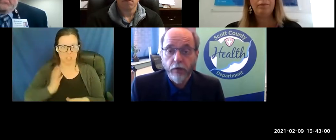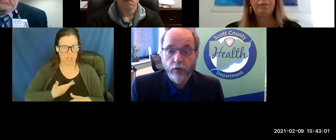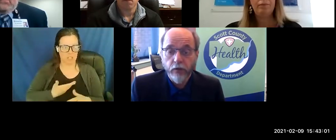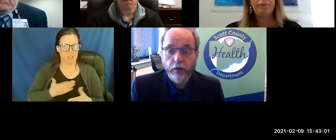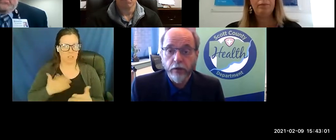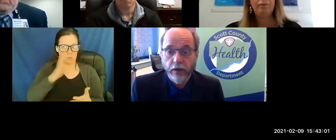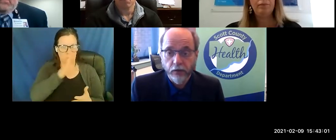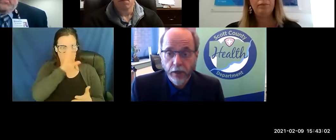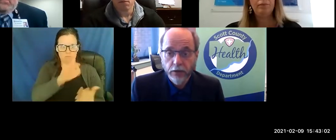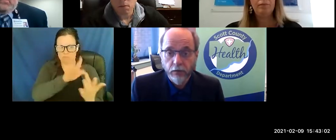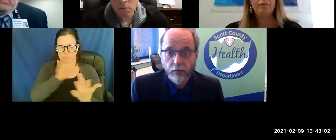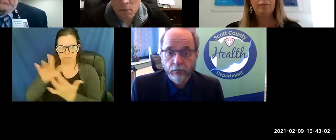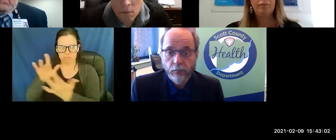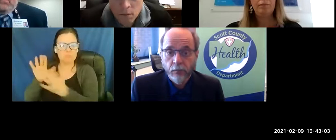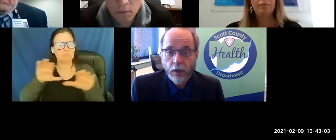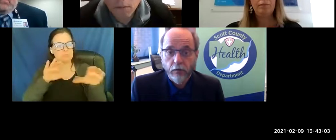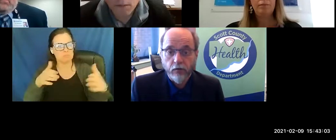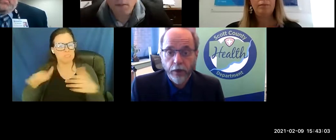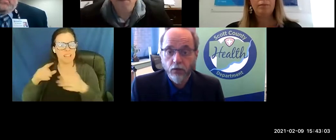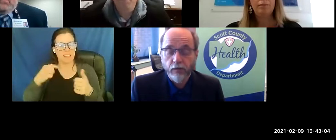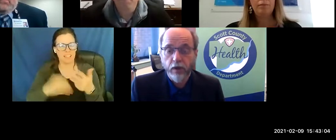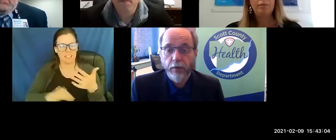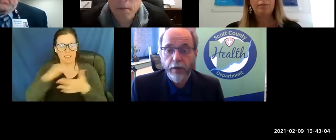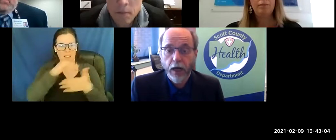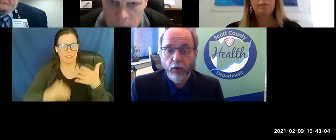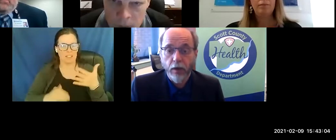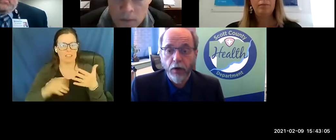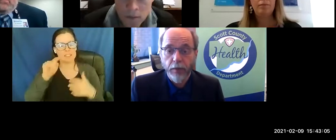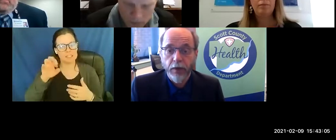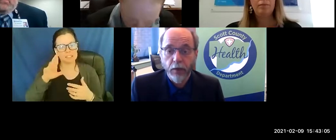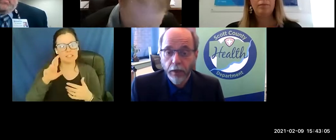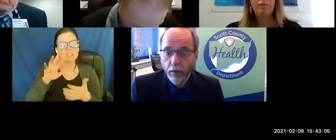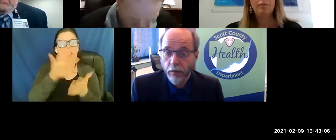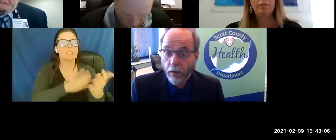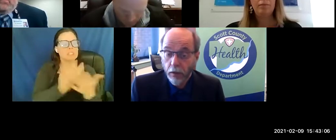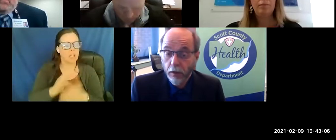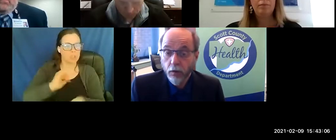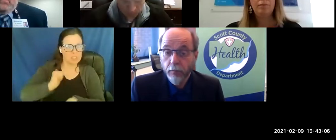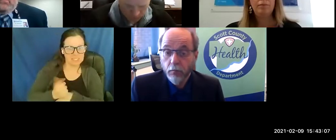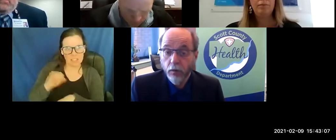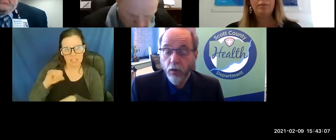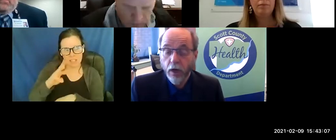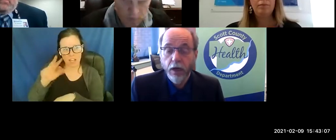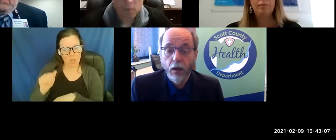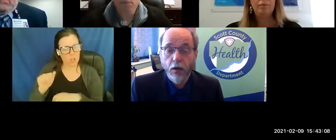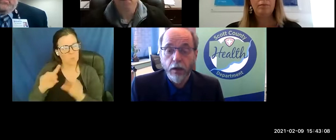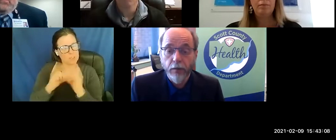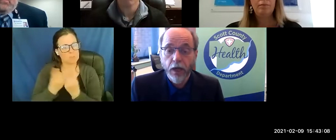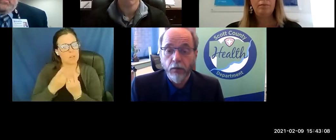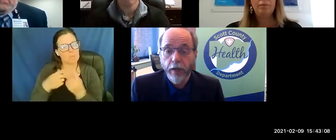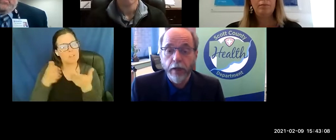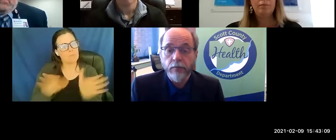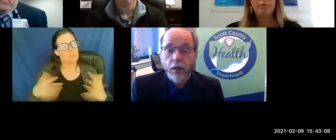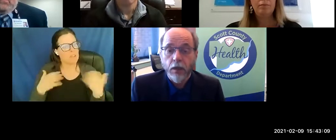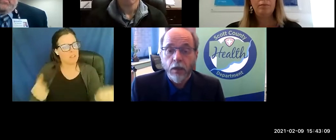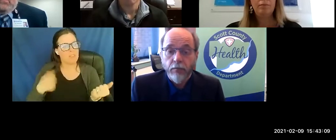in those tier designations. This schedule was set by the Iowa Department of Public Health, and we're required by law to comply with